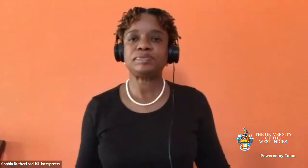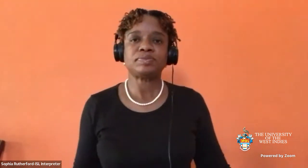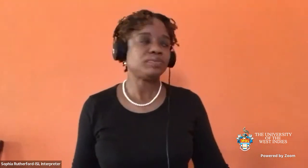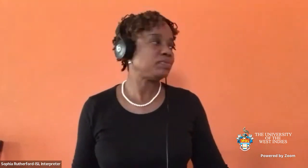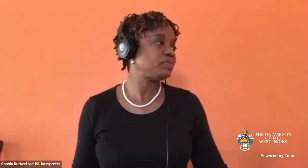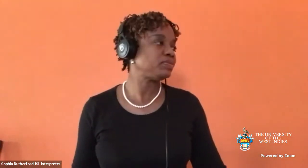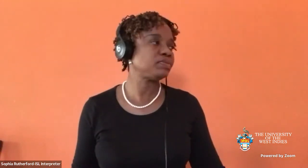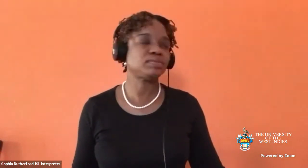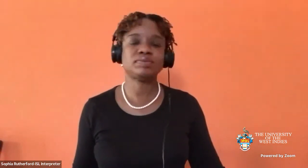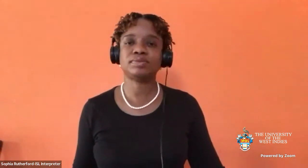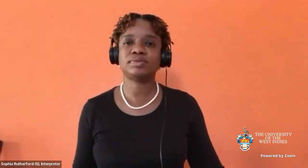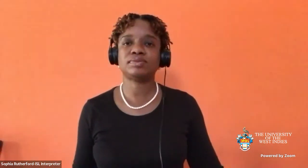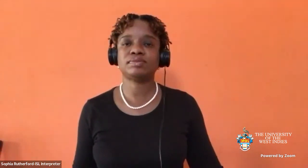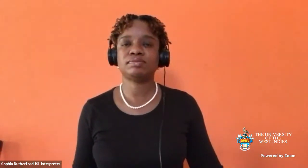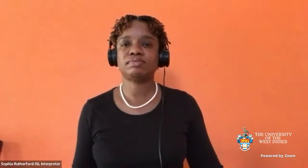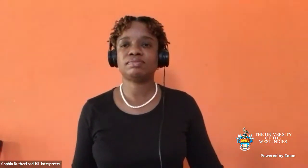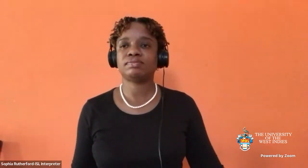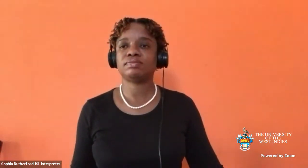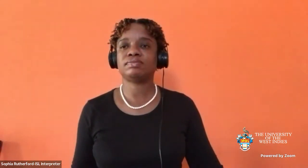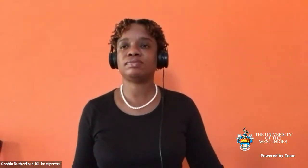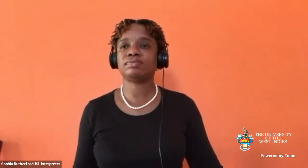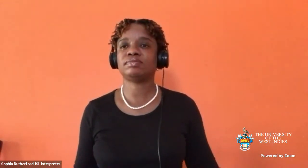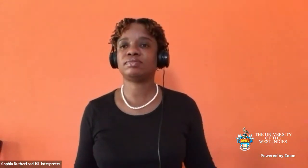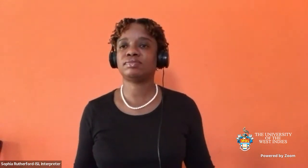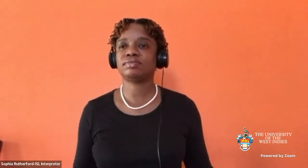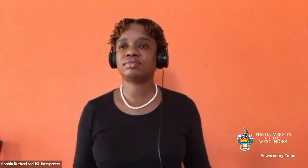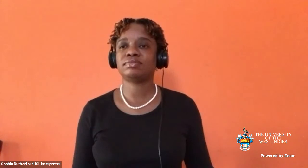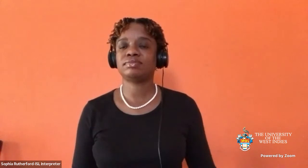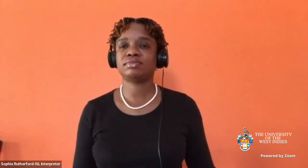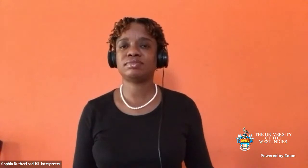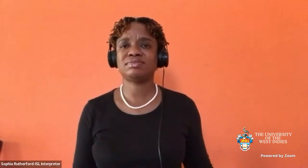But you can't unmute her?